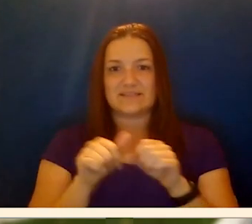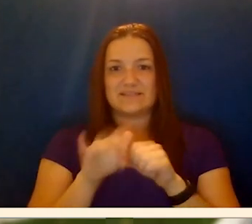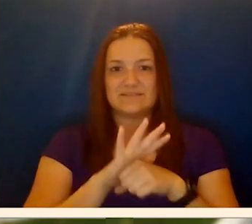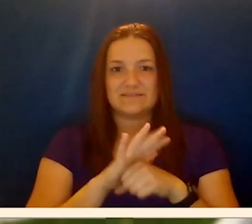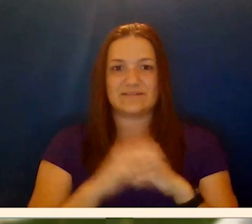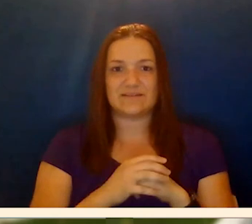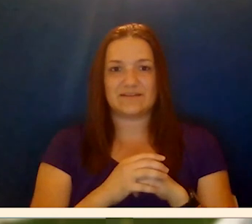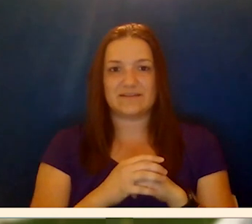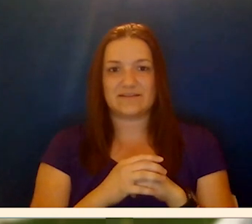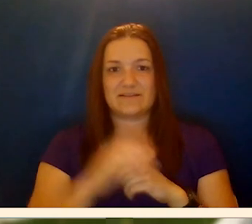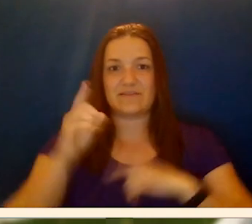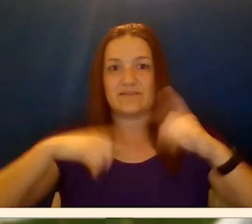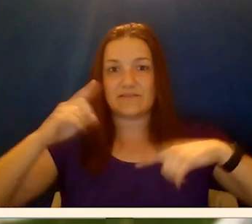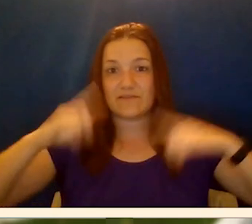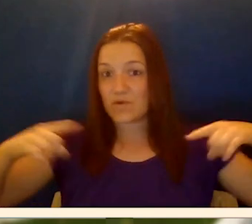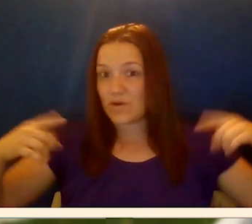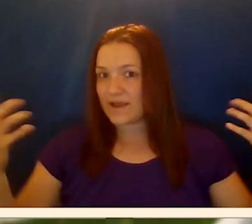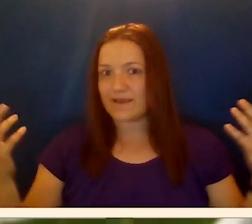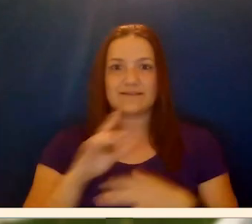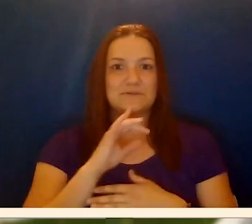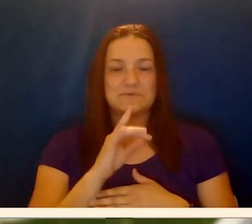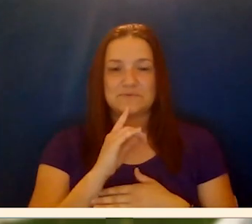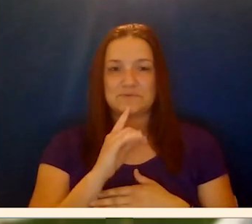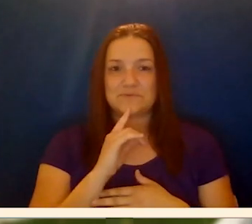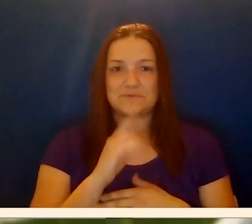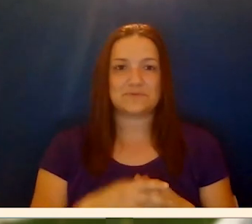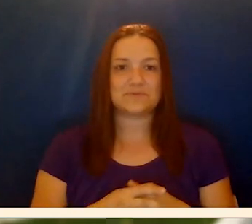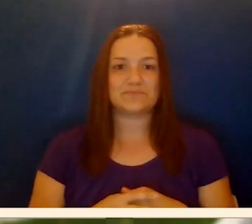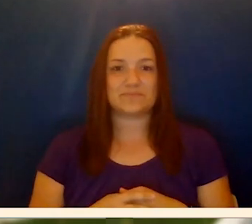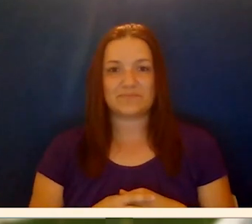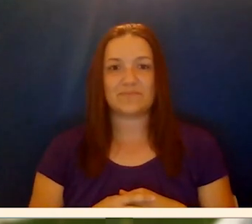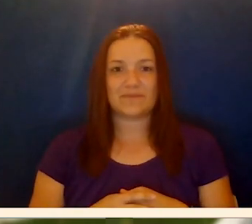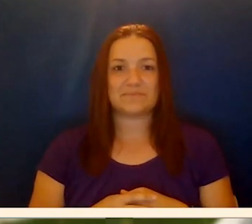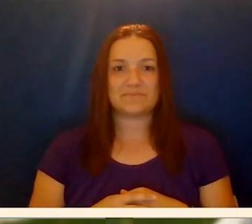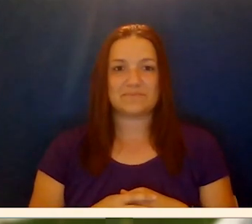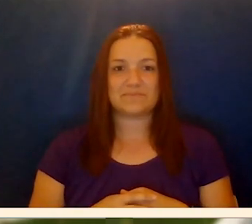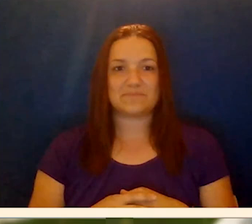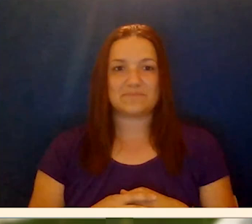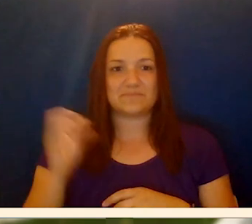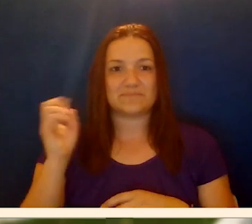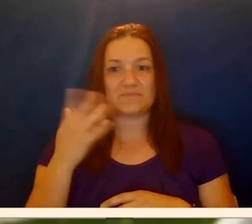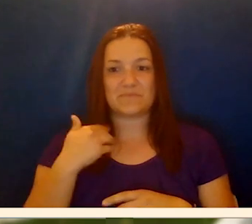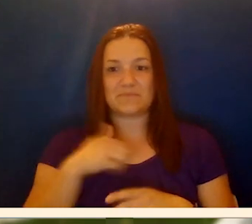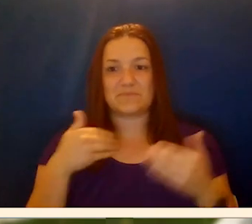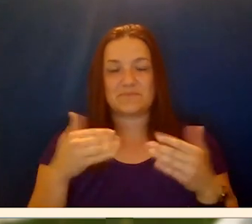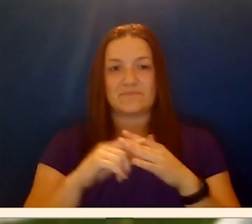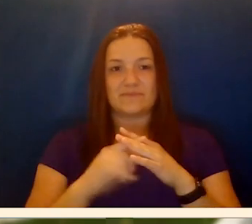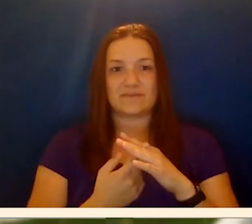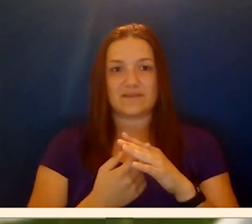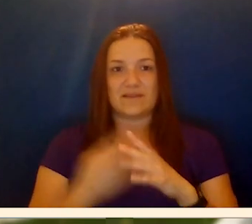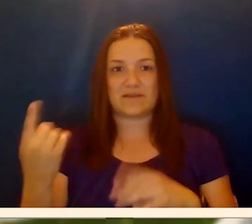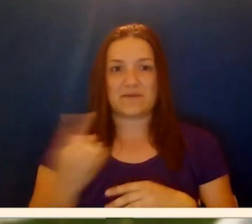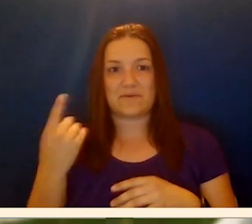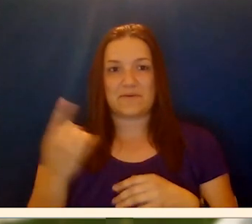the variety that certainly it has presented. So Right. Okay, well, let's start like we